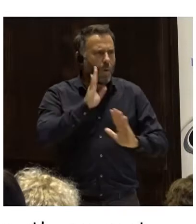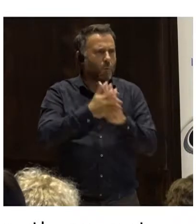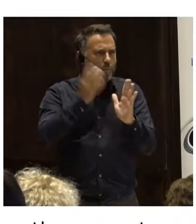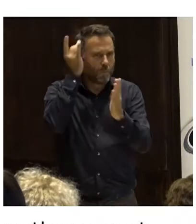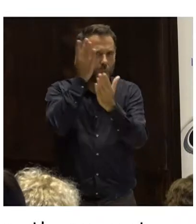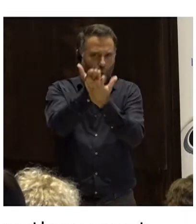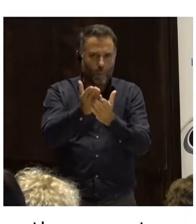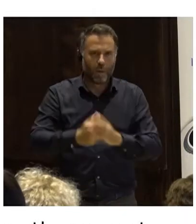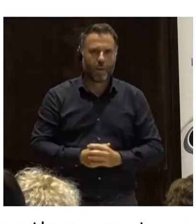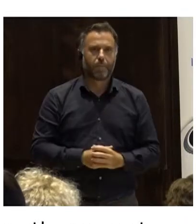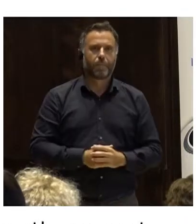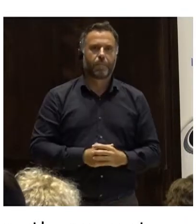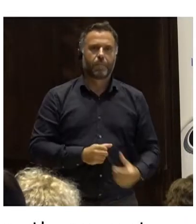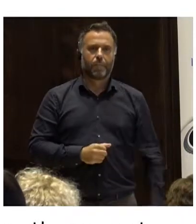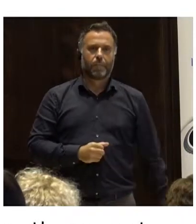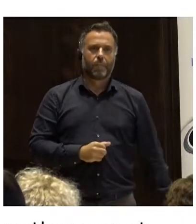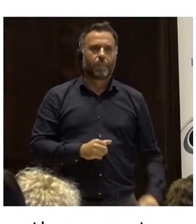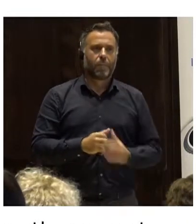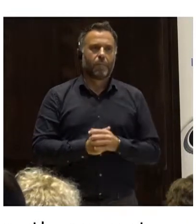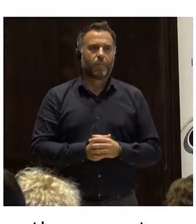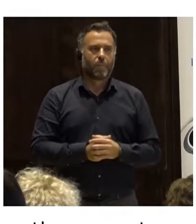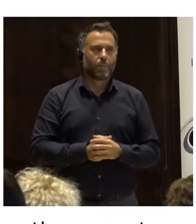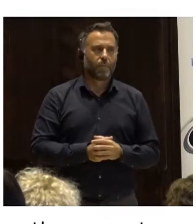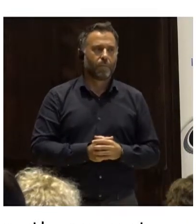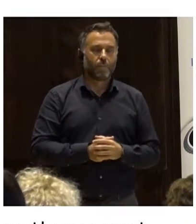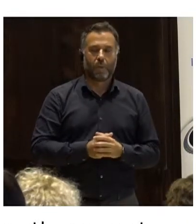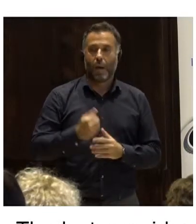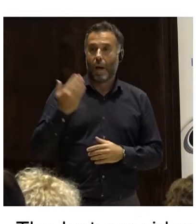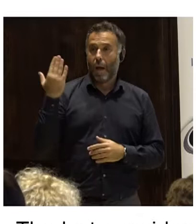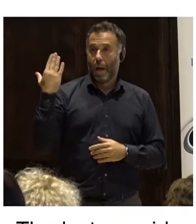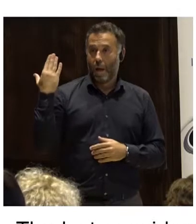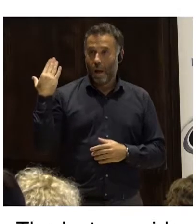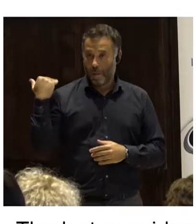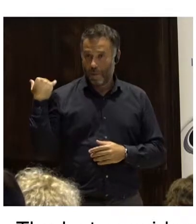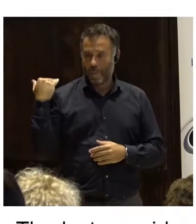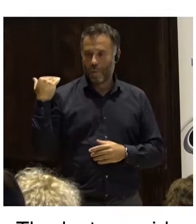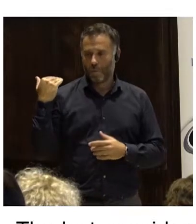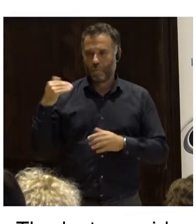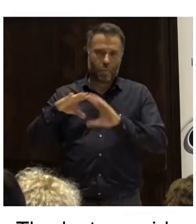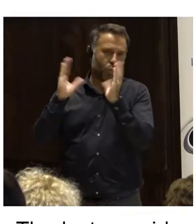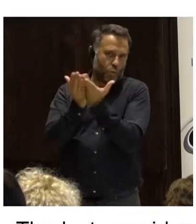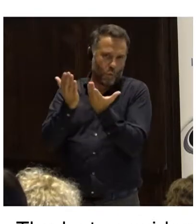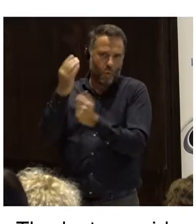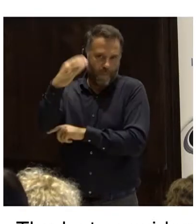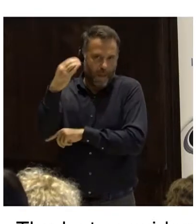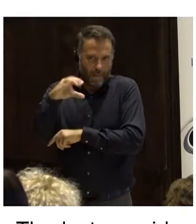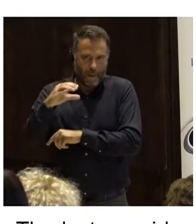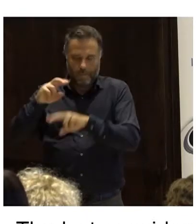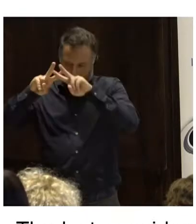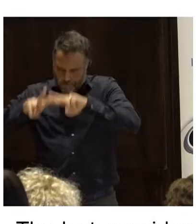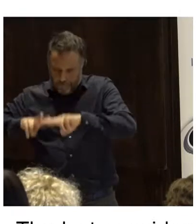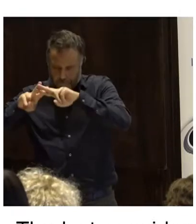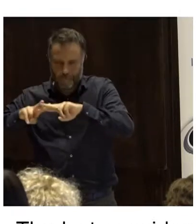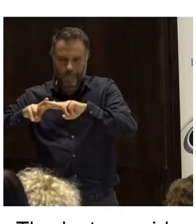recently in the science field it is appearing, and it is a new trend